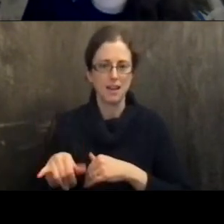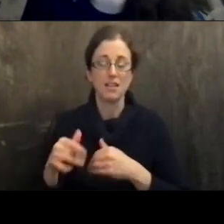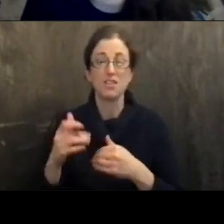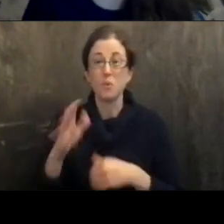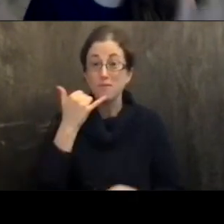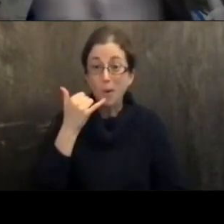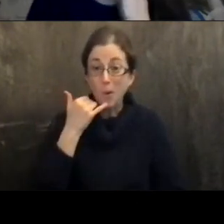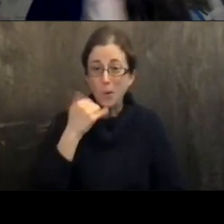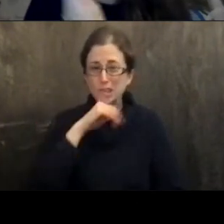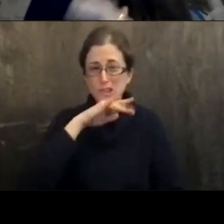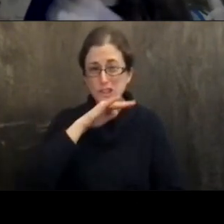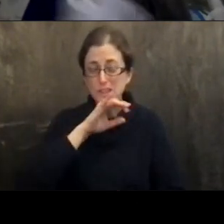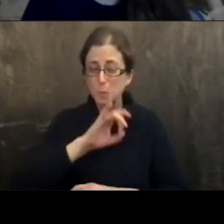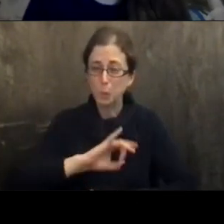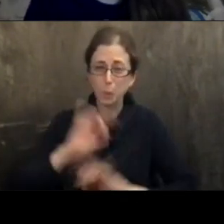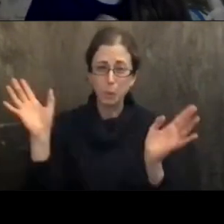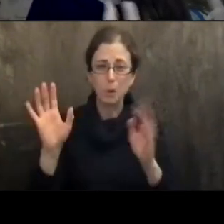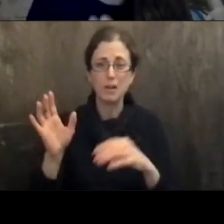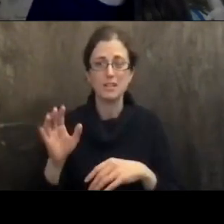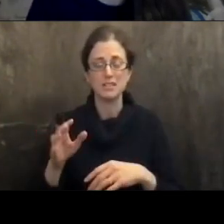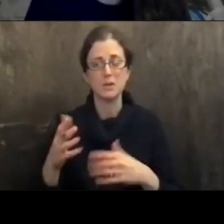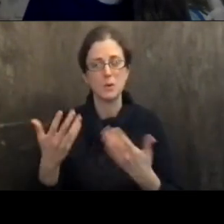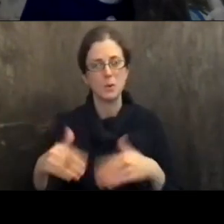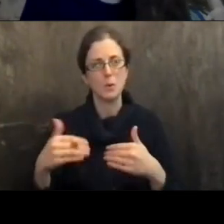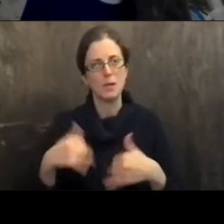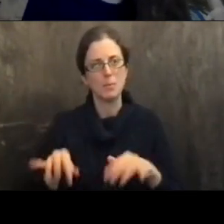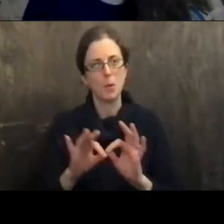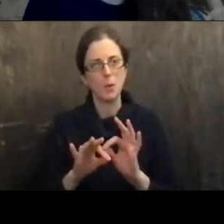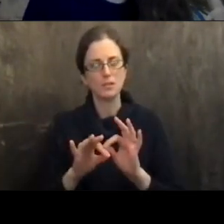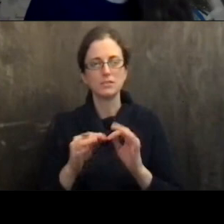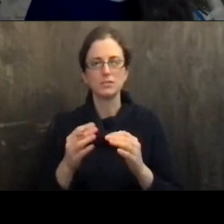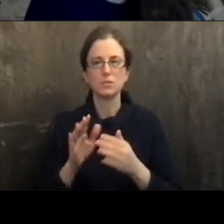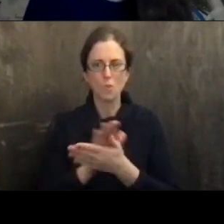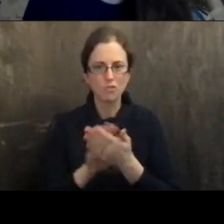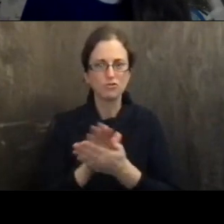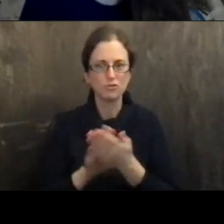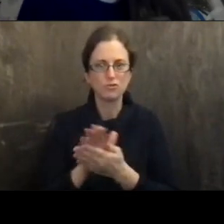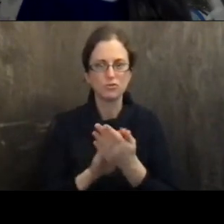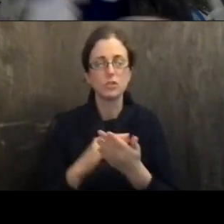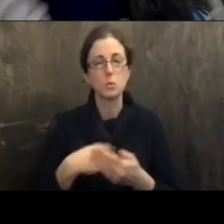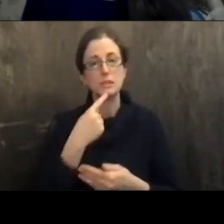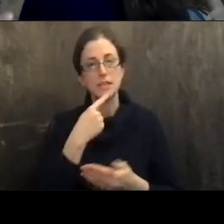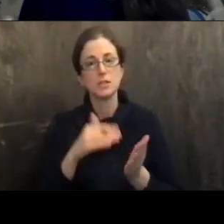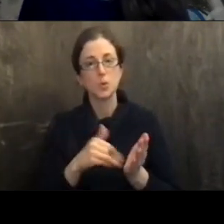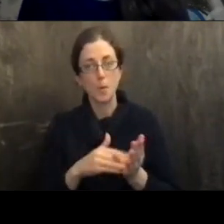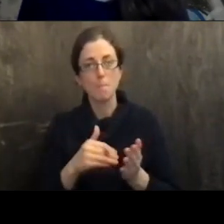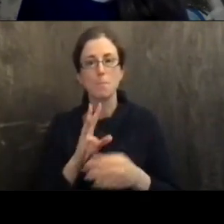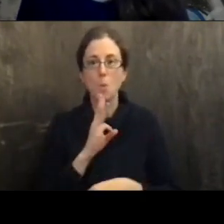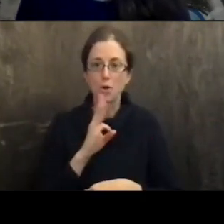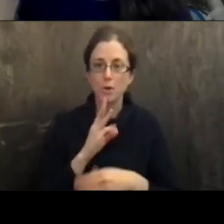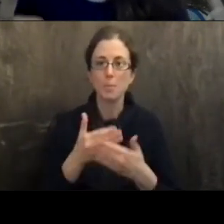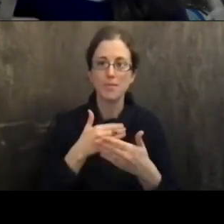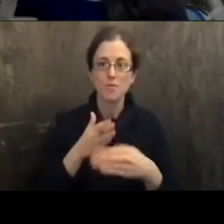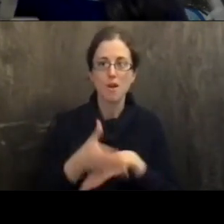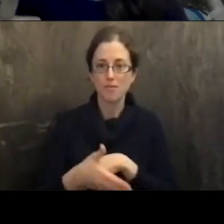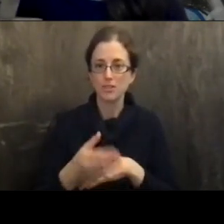matter as much, but frequent hand hygiene. We do say use soap and water before and after eating